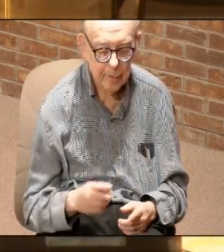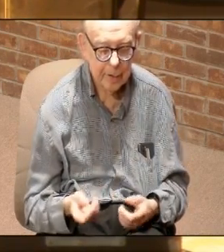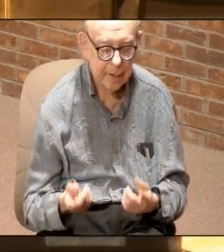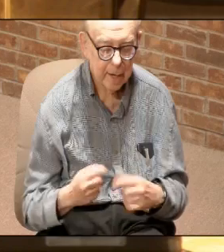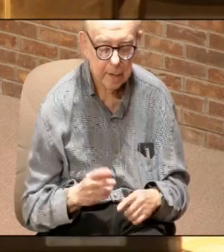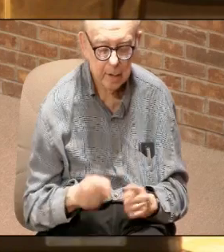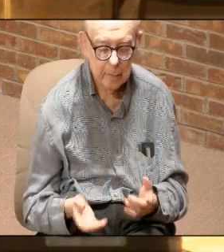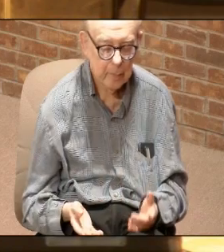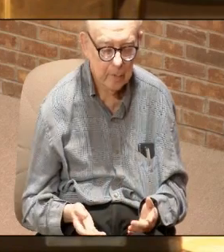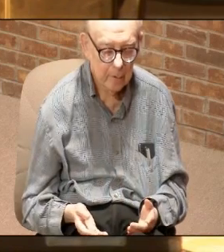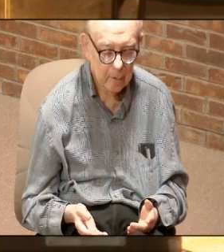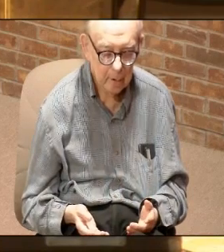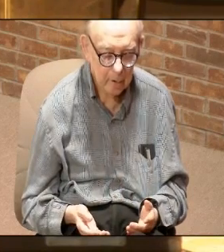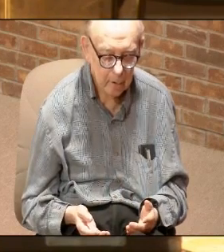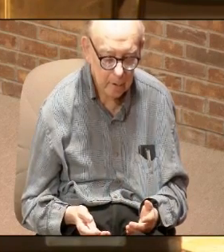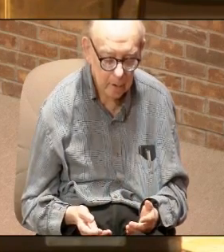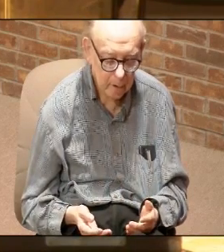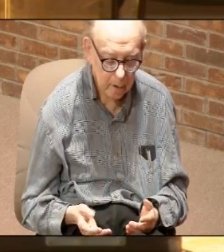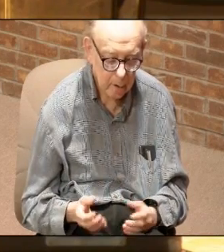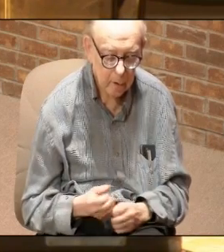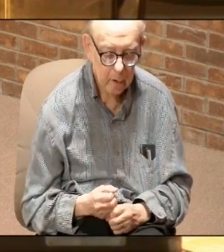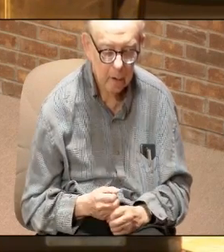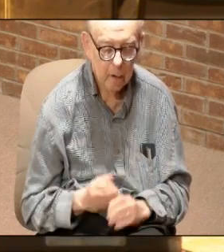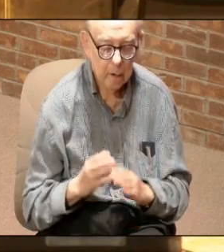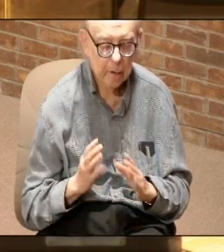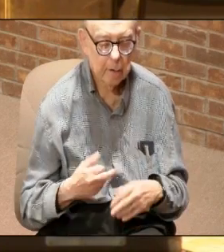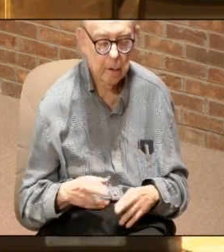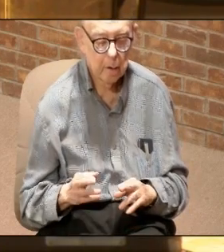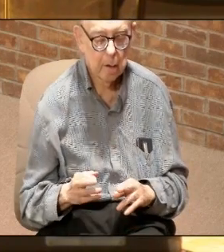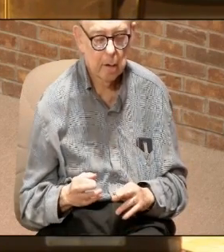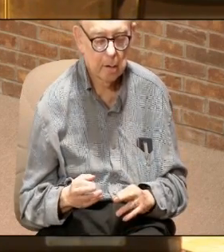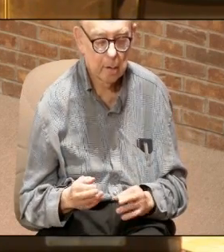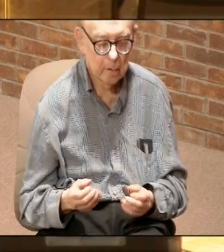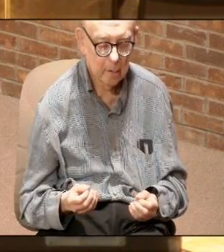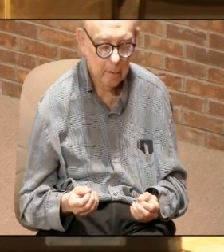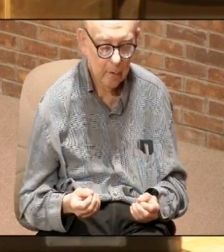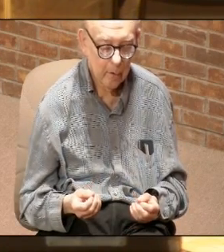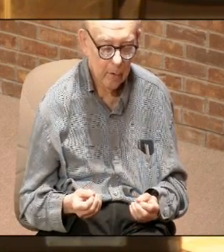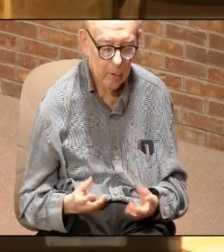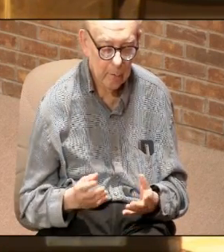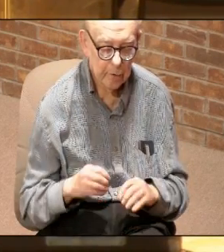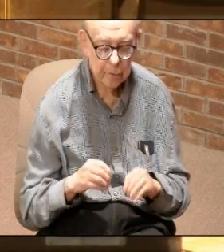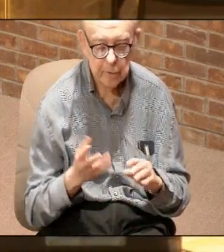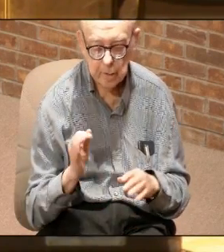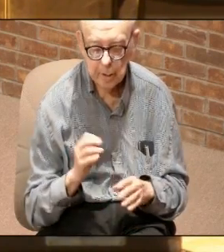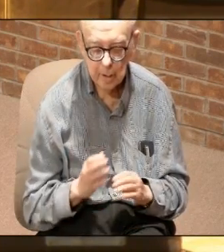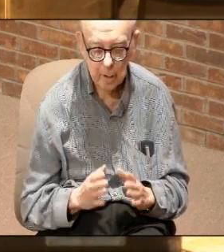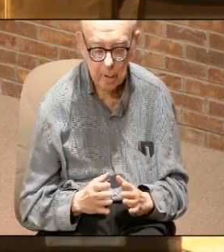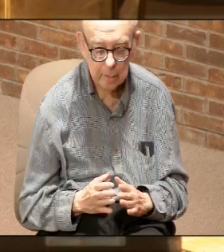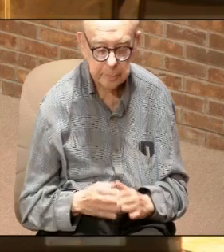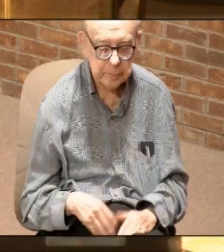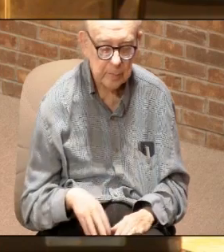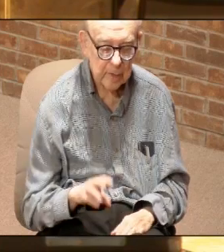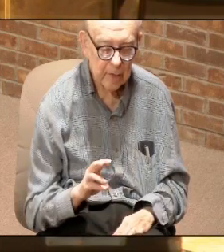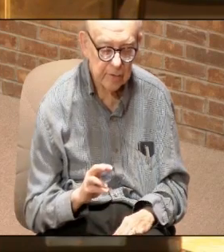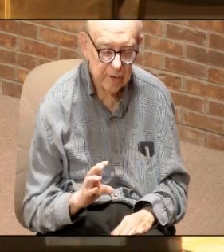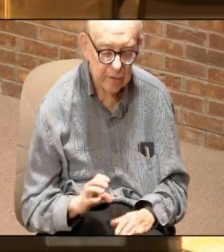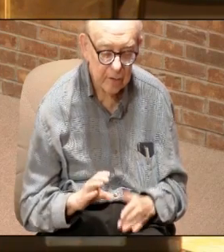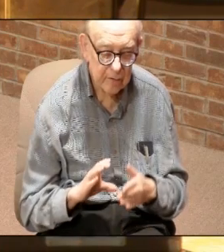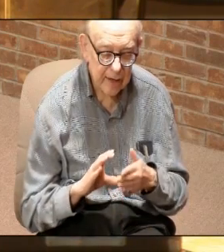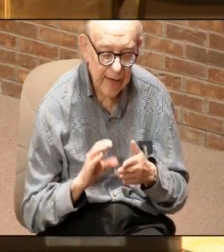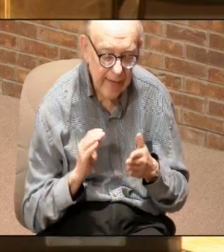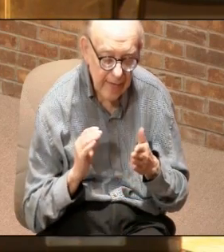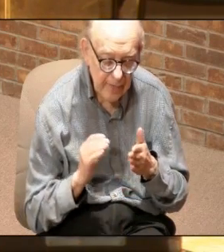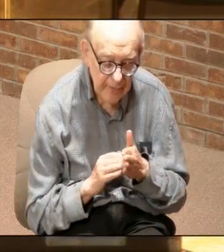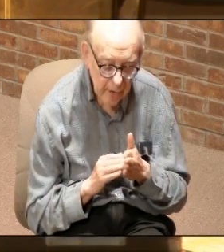And he says, I'm getting my house already. And I said, okay. And I said, so how much are you selling it for? $600,000.